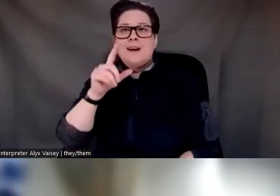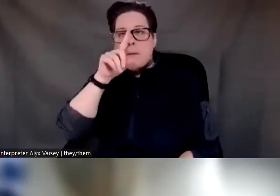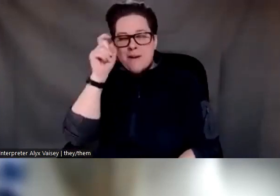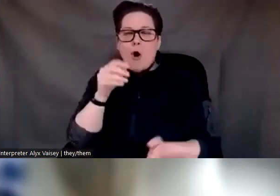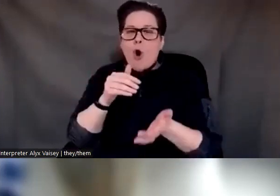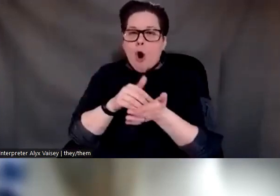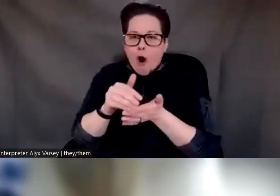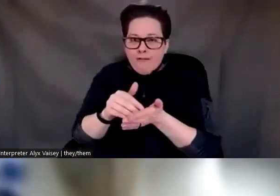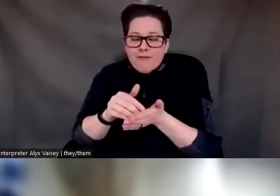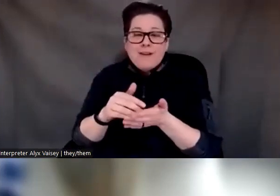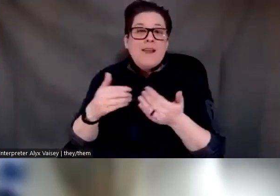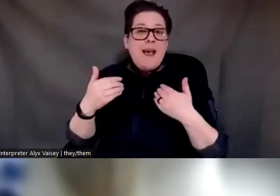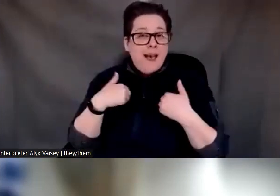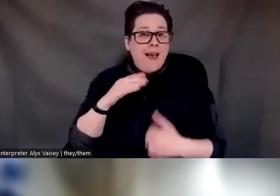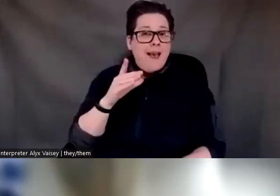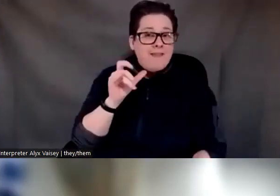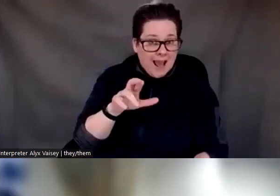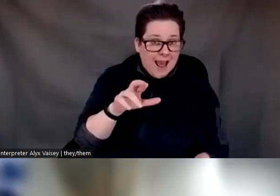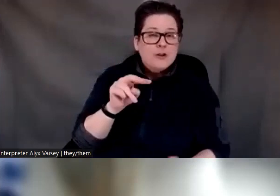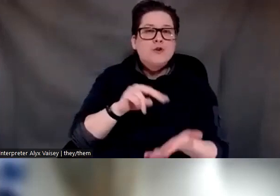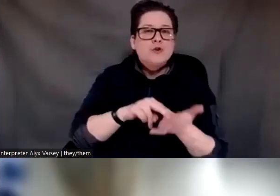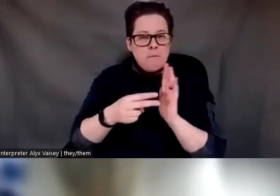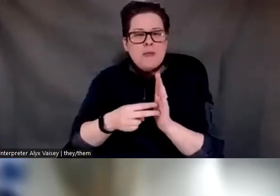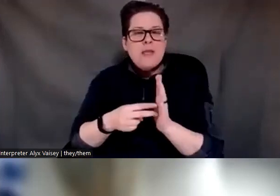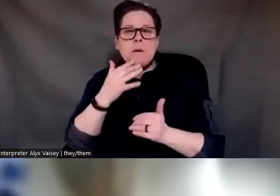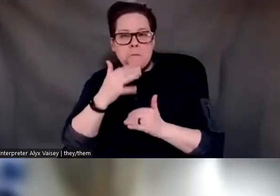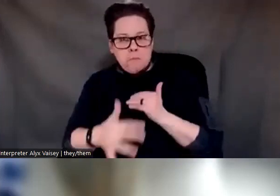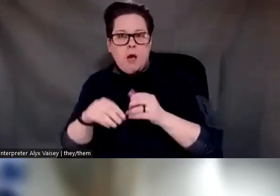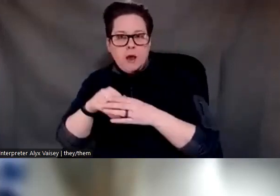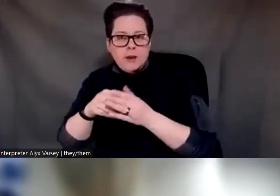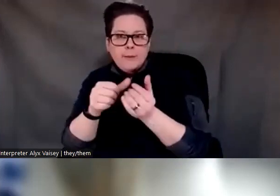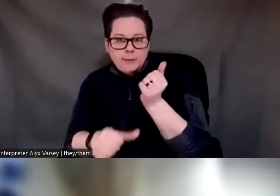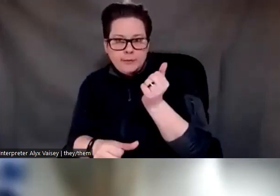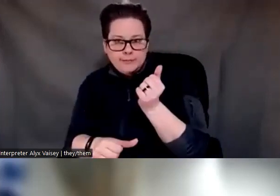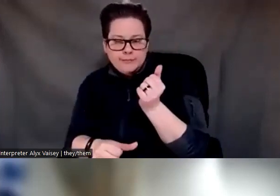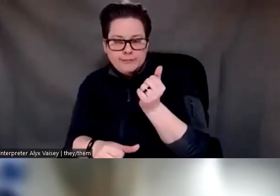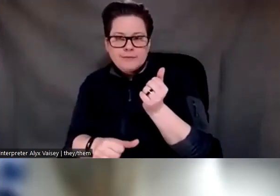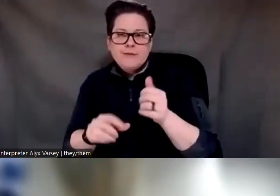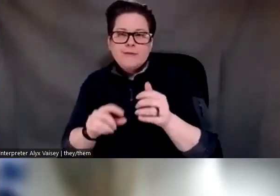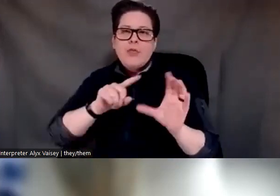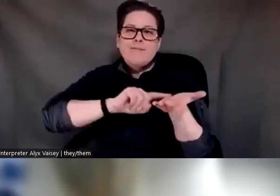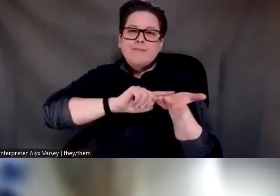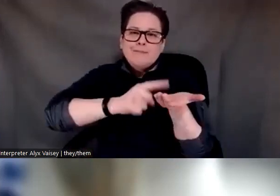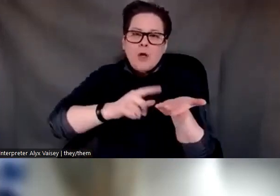often if someone has colon cancer, there might be bleeding from the tumor that causes blood in the stool.